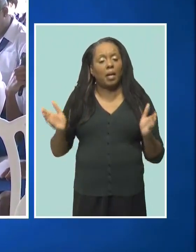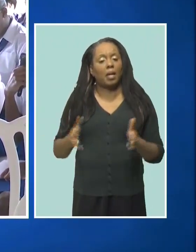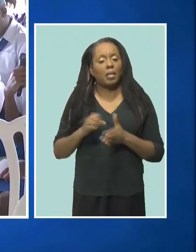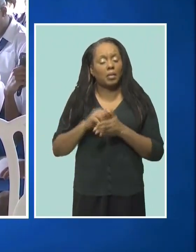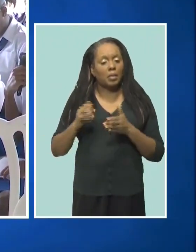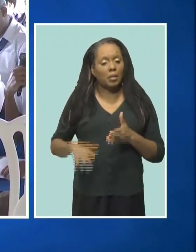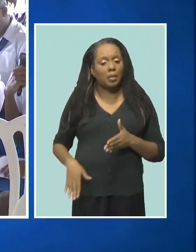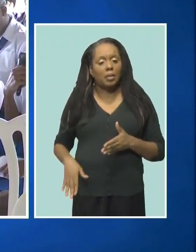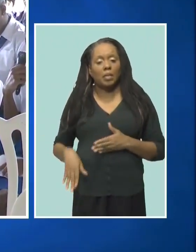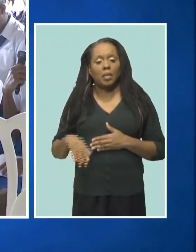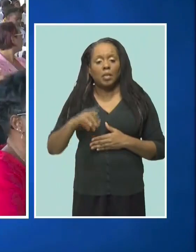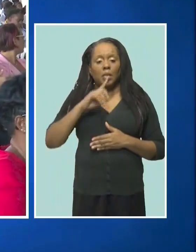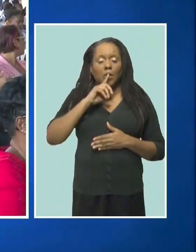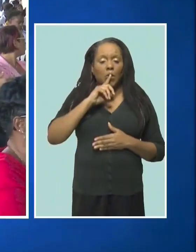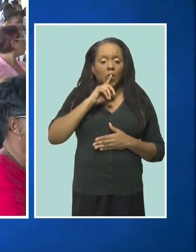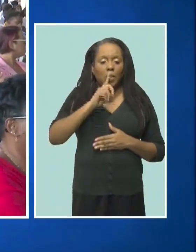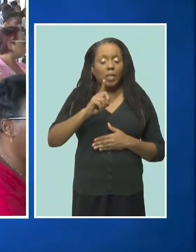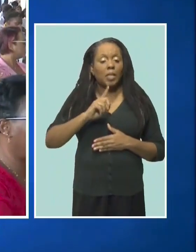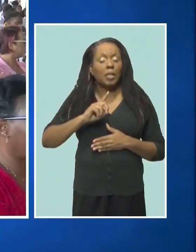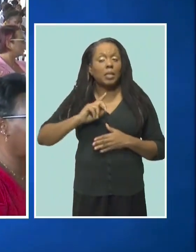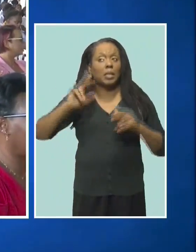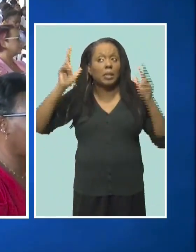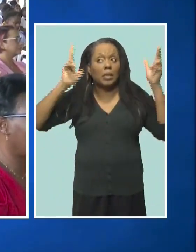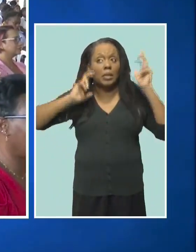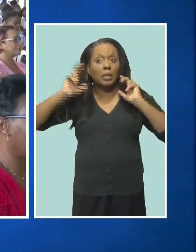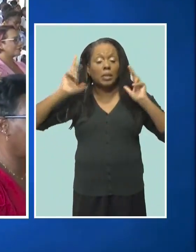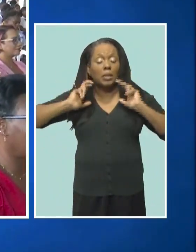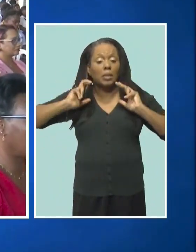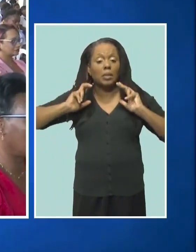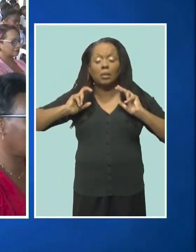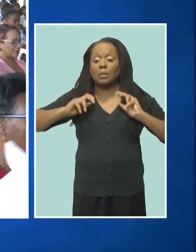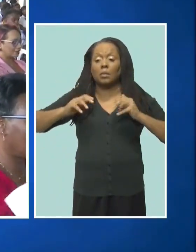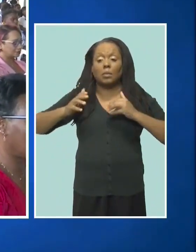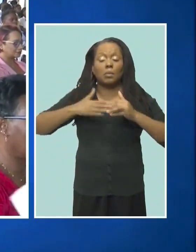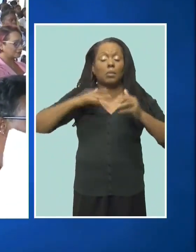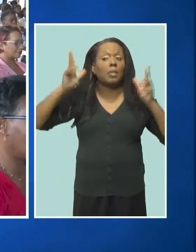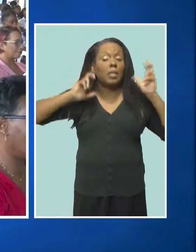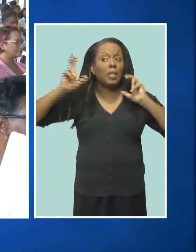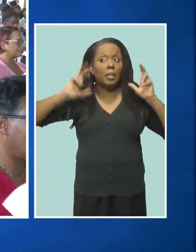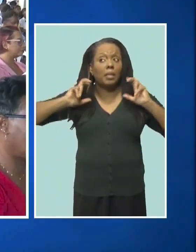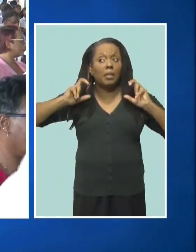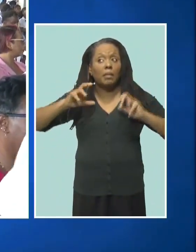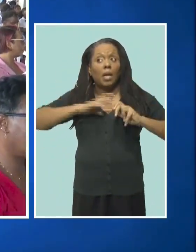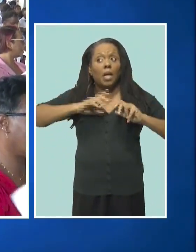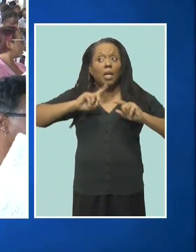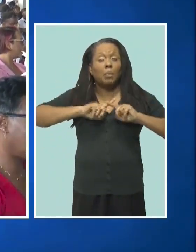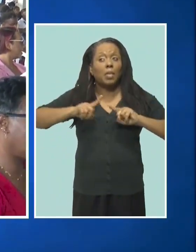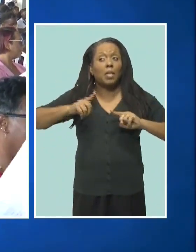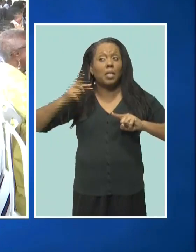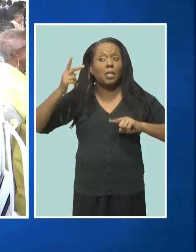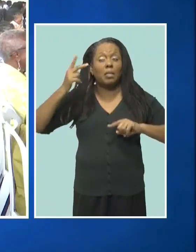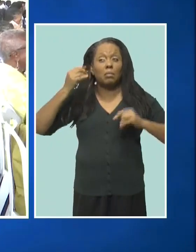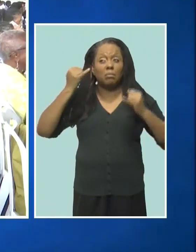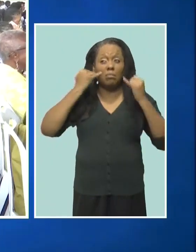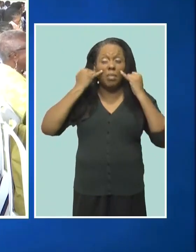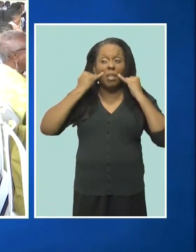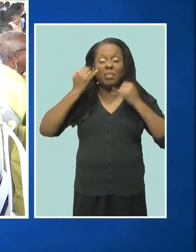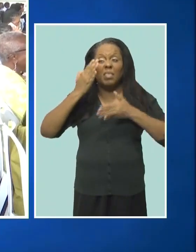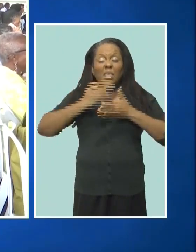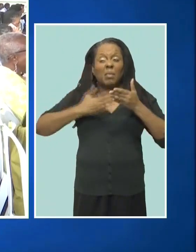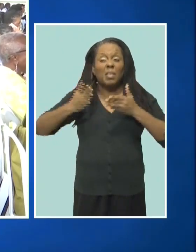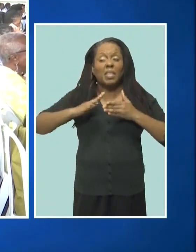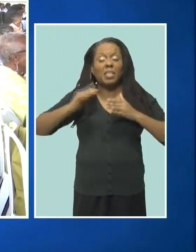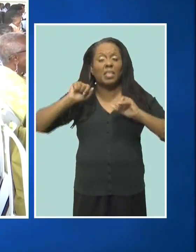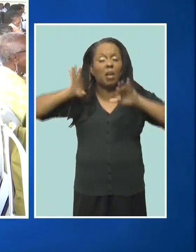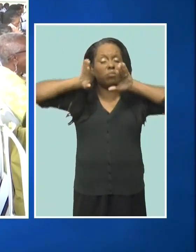to listen to the noise but decipher the message being delivered. Mr. Ford shared the advice while delivering the featured address